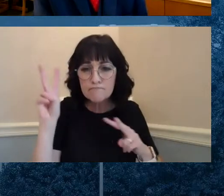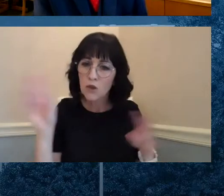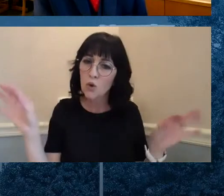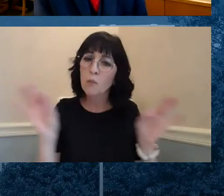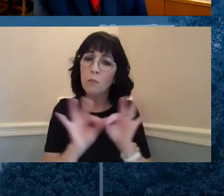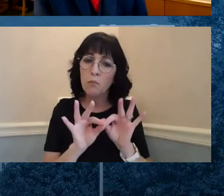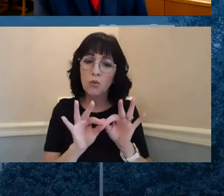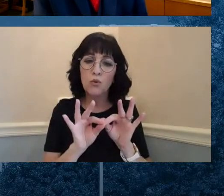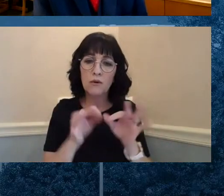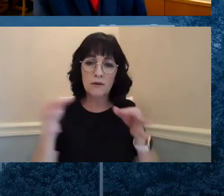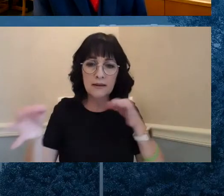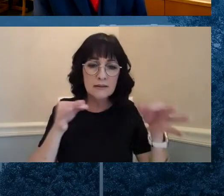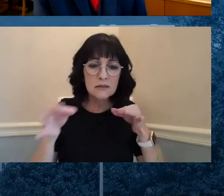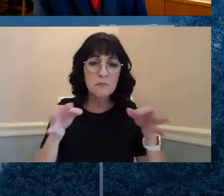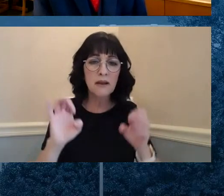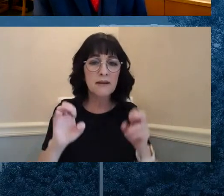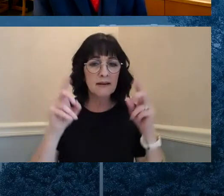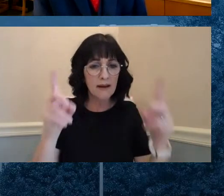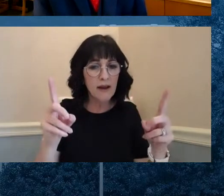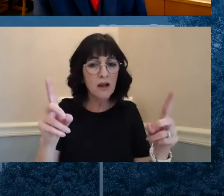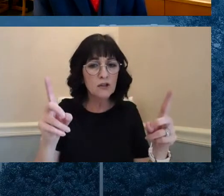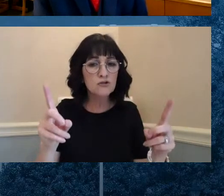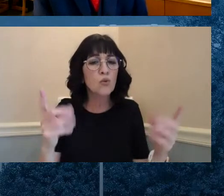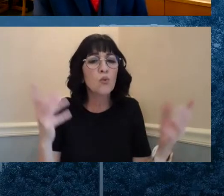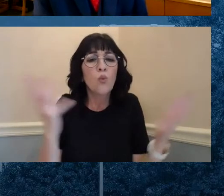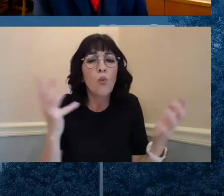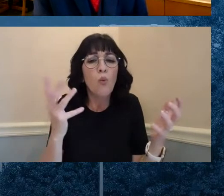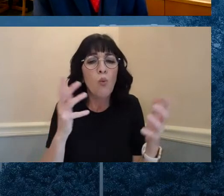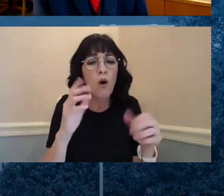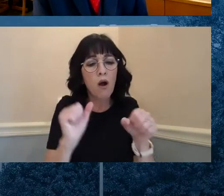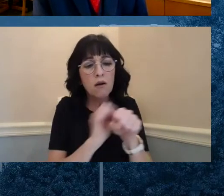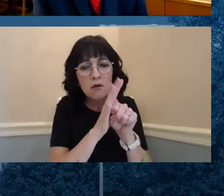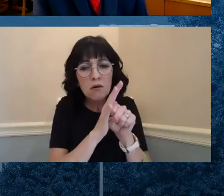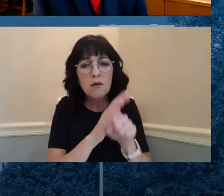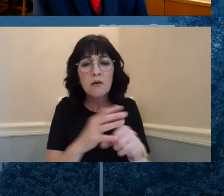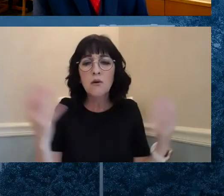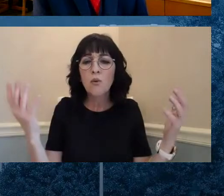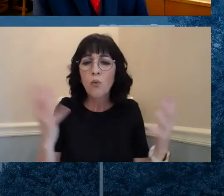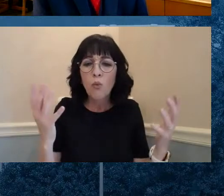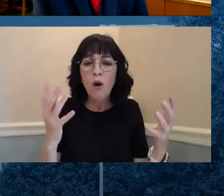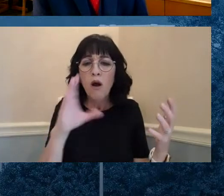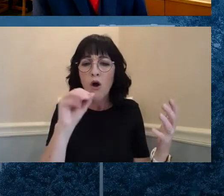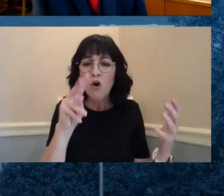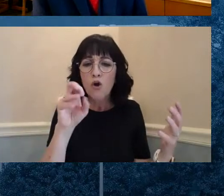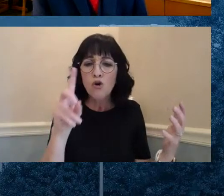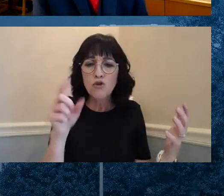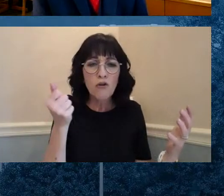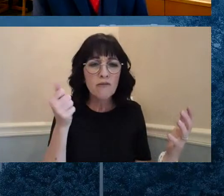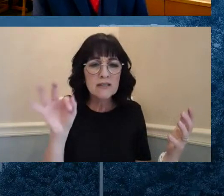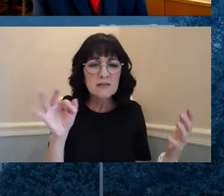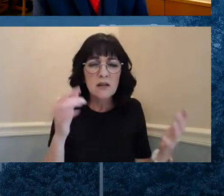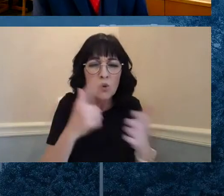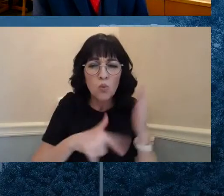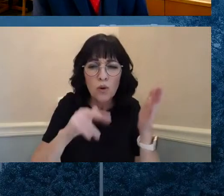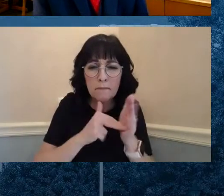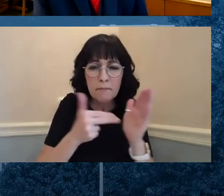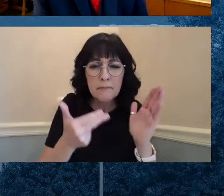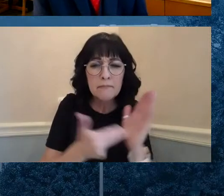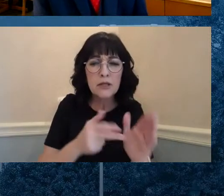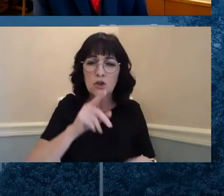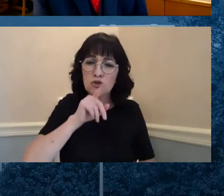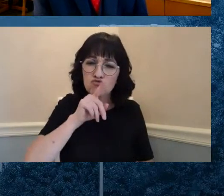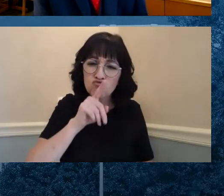in terms of what COVID-19 is all about. Next slide, please. I want you to know that we continue to do